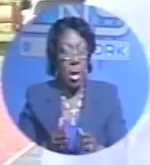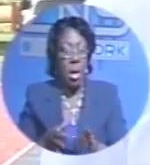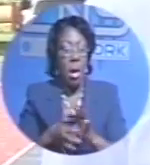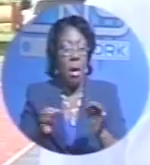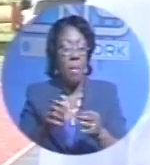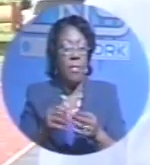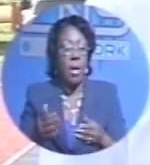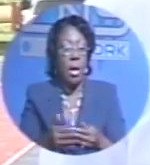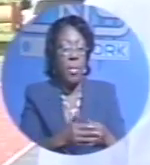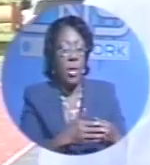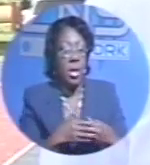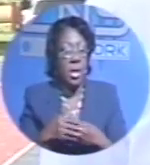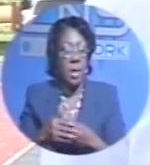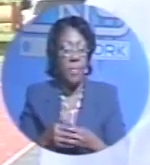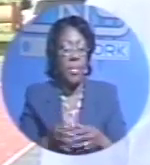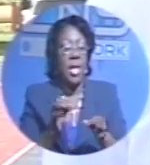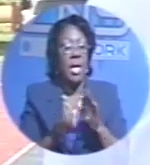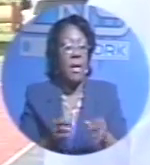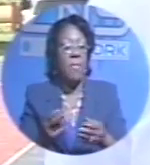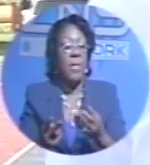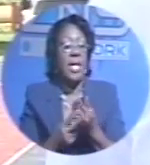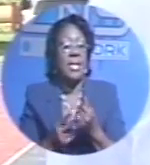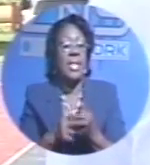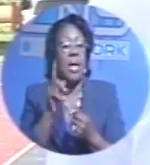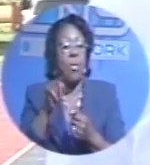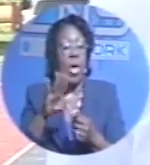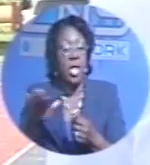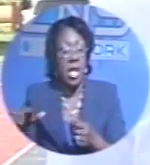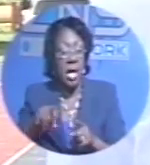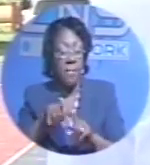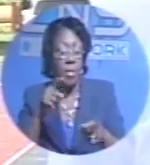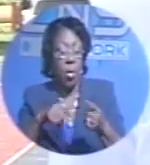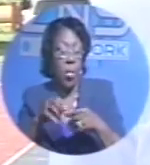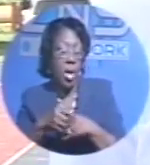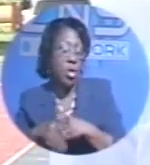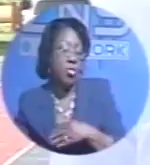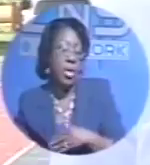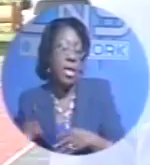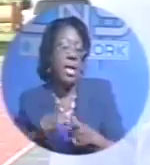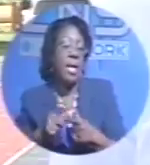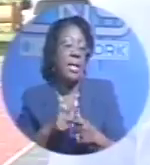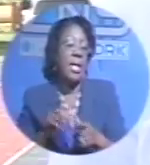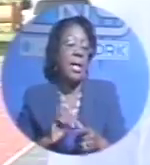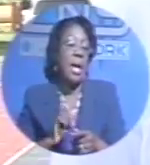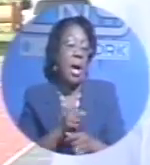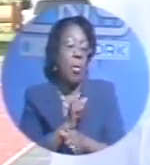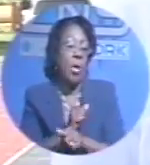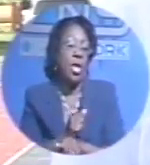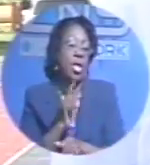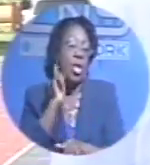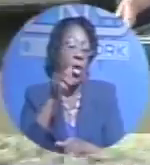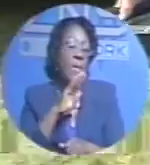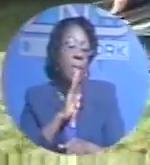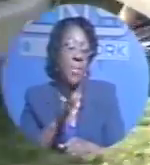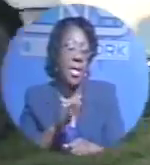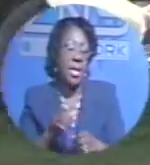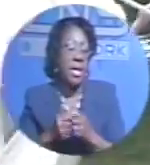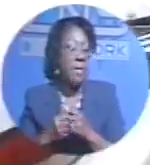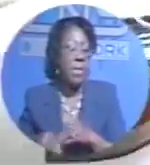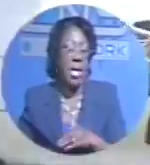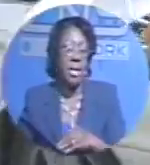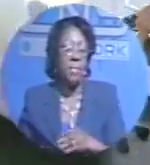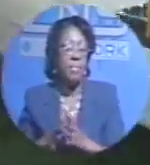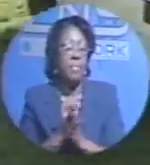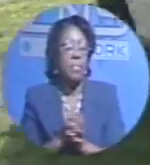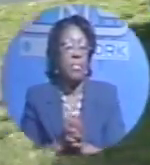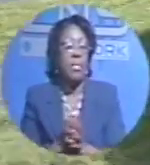save one child from going astray, then our labor will not have been in vain. Shanique Miller, ZNS News.